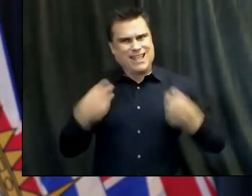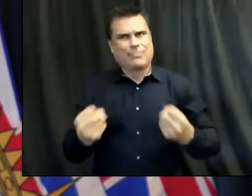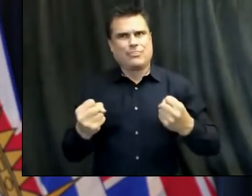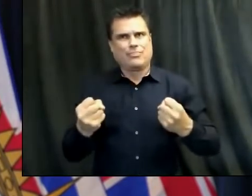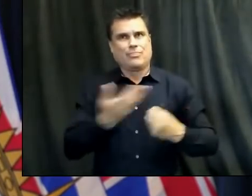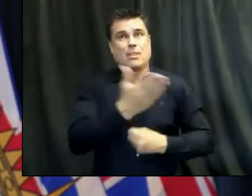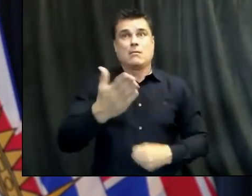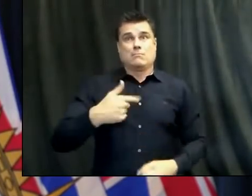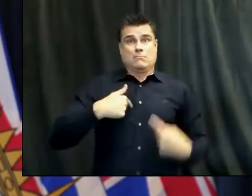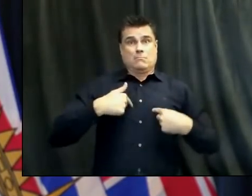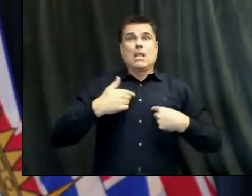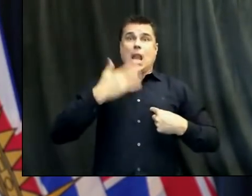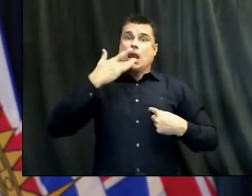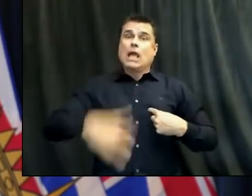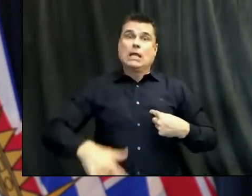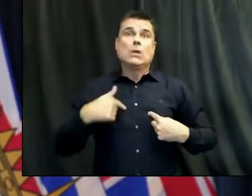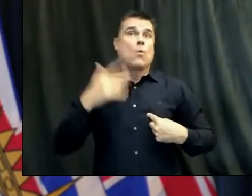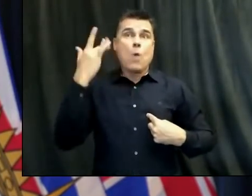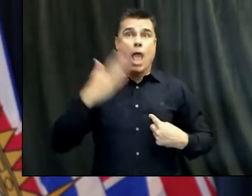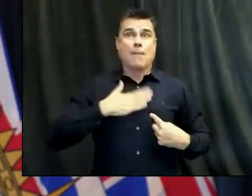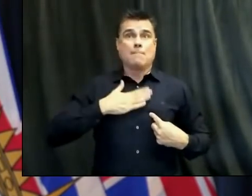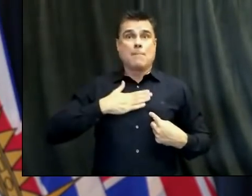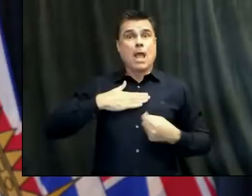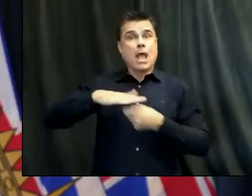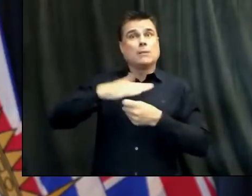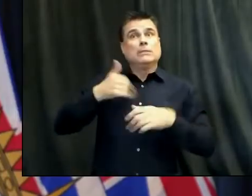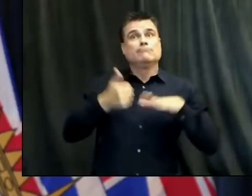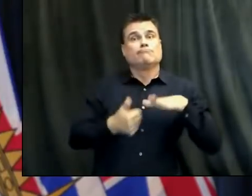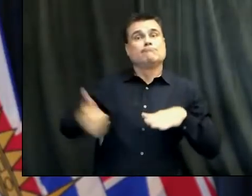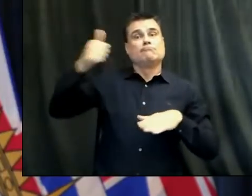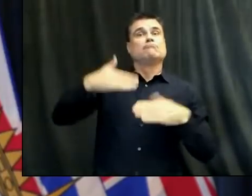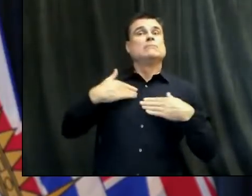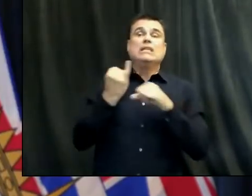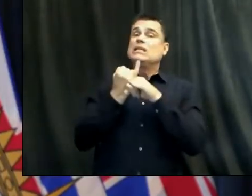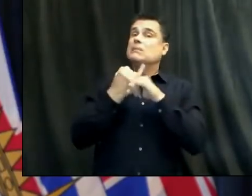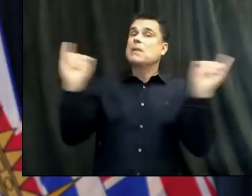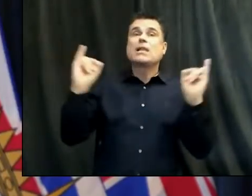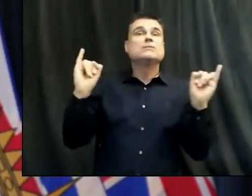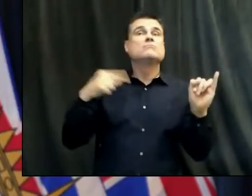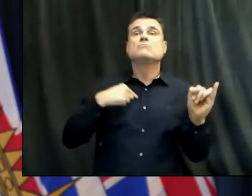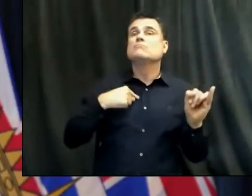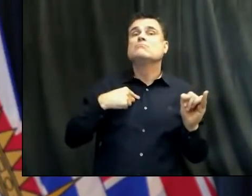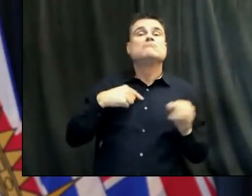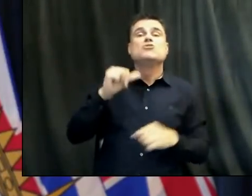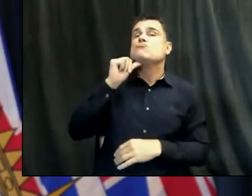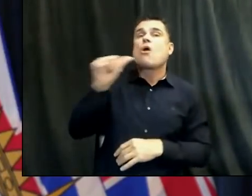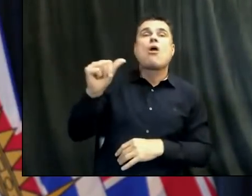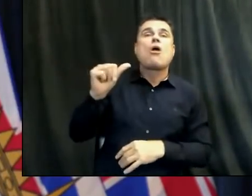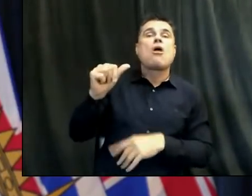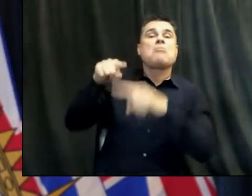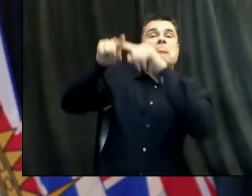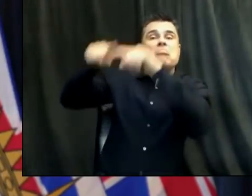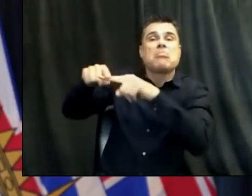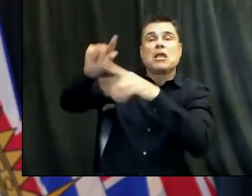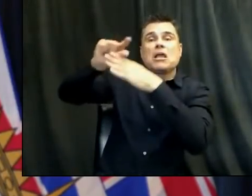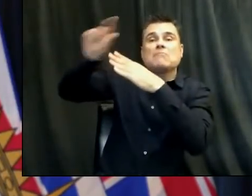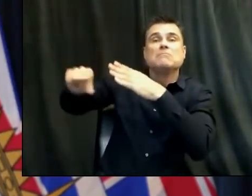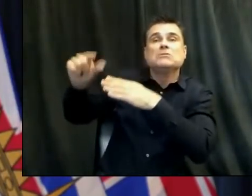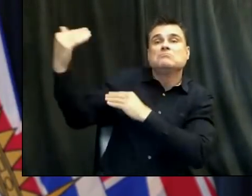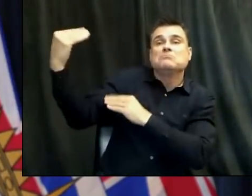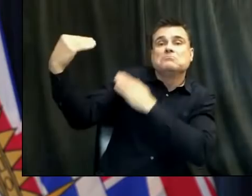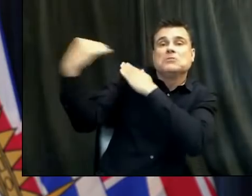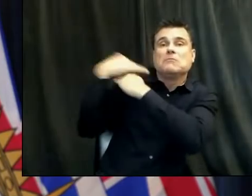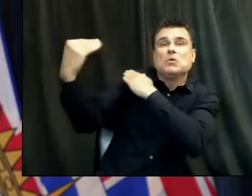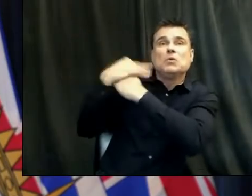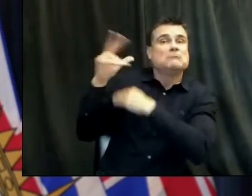orders independently, as we know, during the election period, for example, and I've not felt political interference in